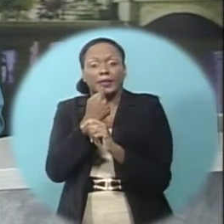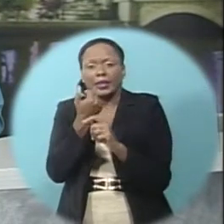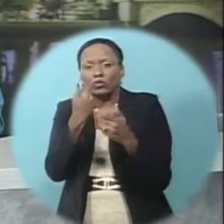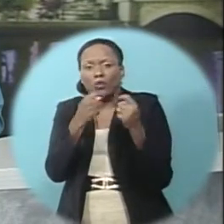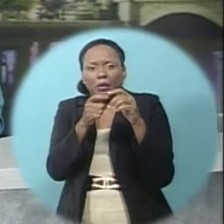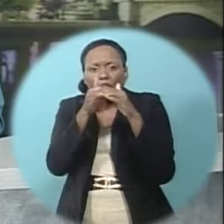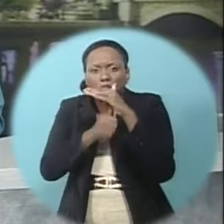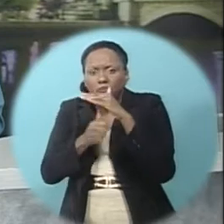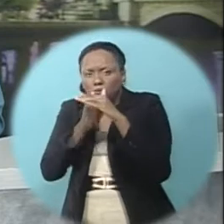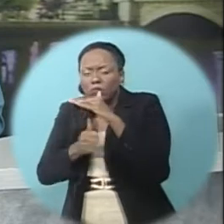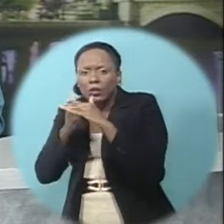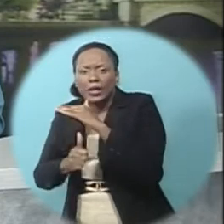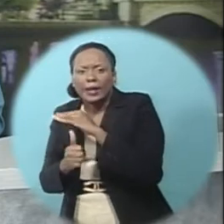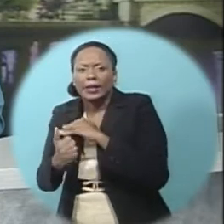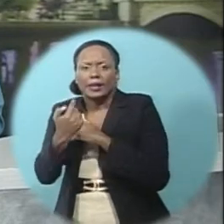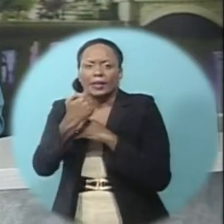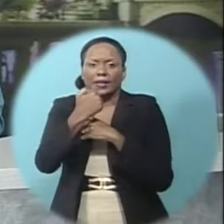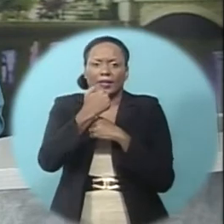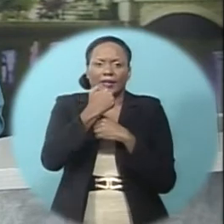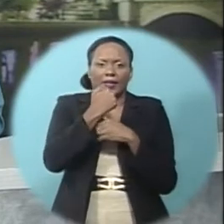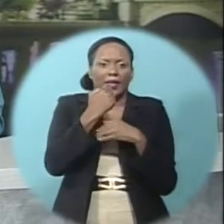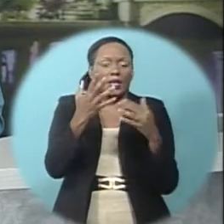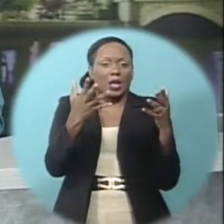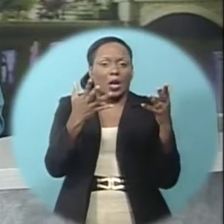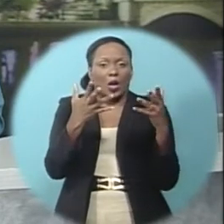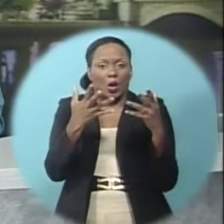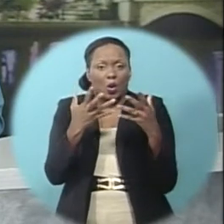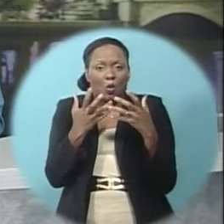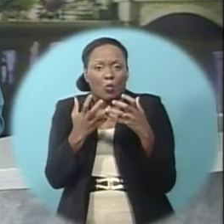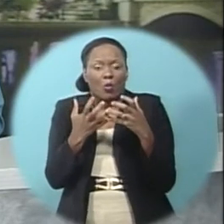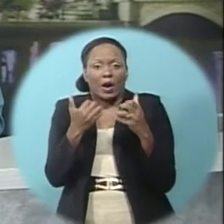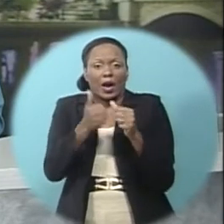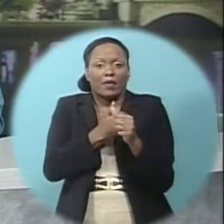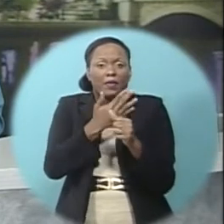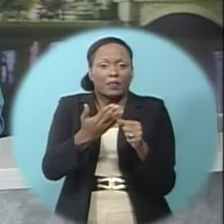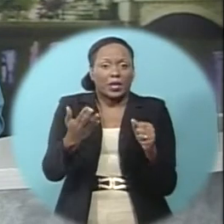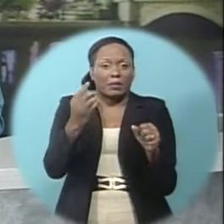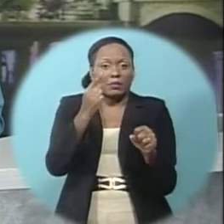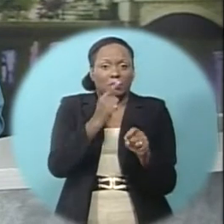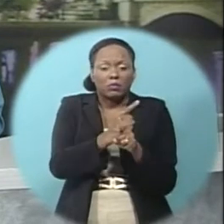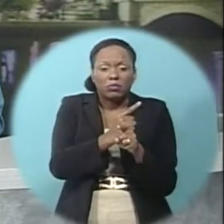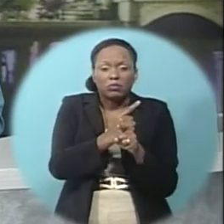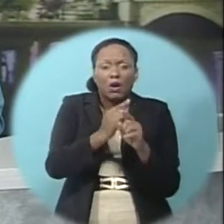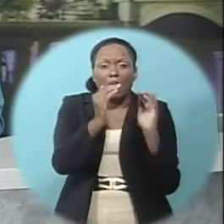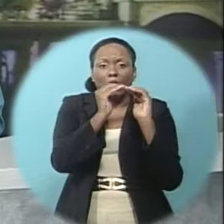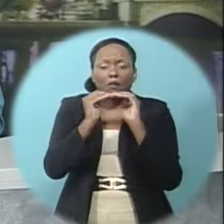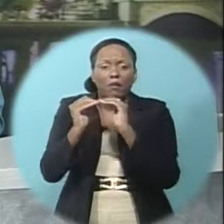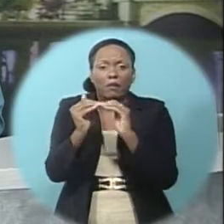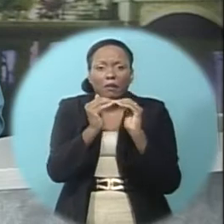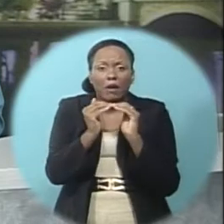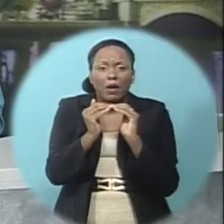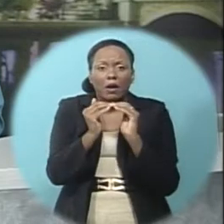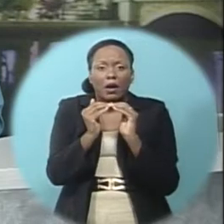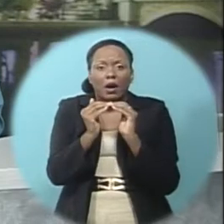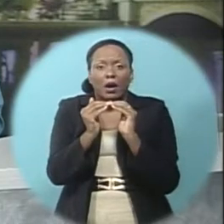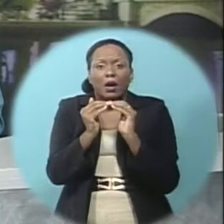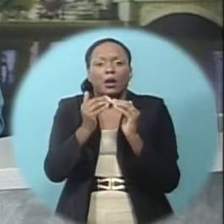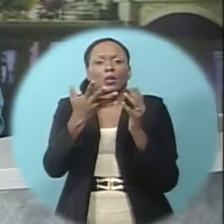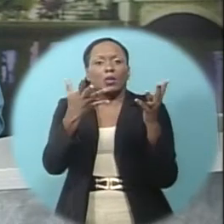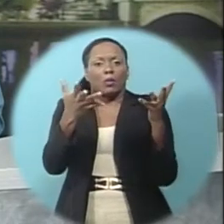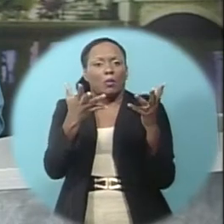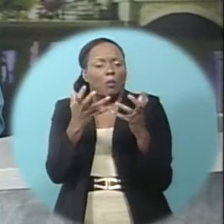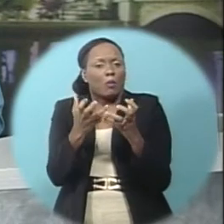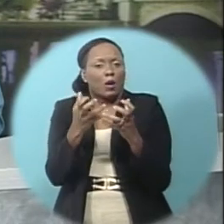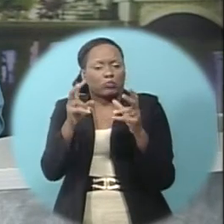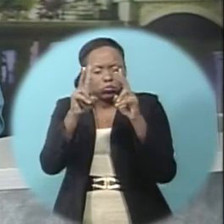of alacrity. He said it did not want to sacrifice accuracy and completeness for speed and was able to complete the